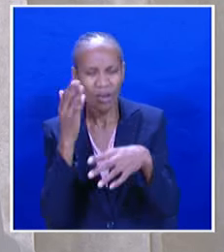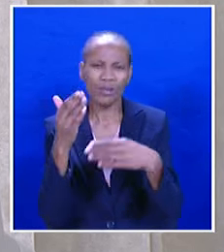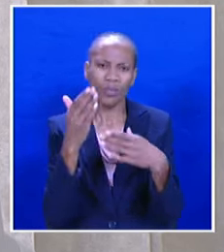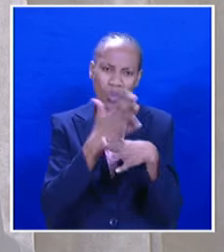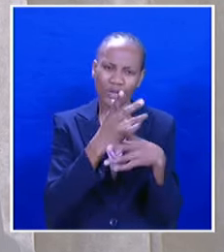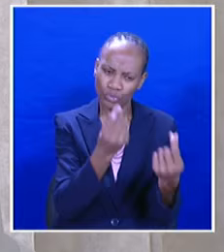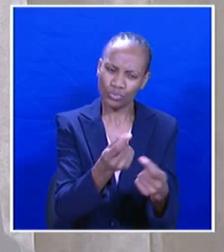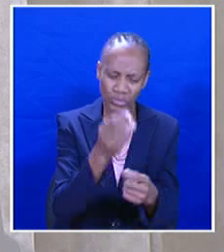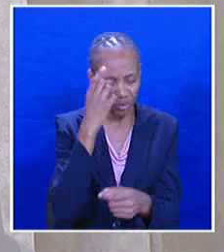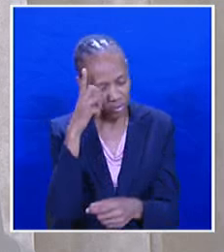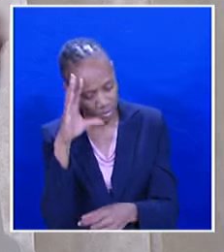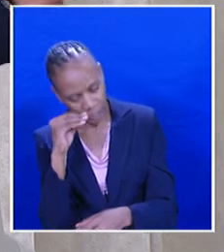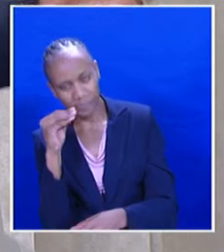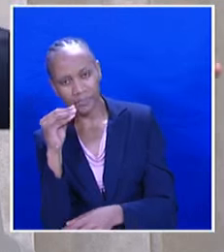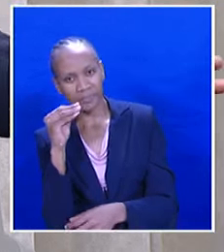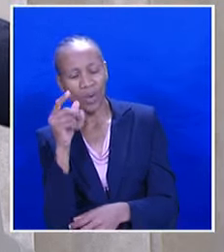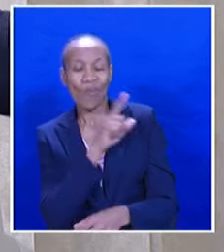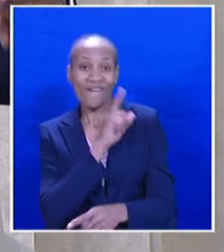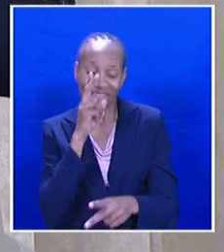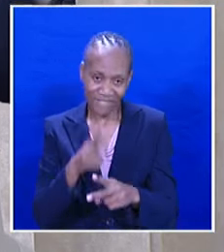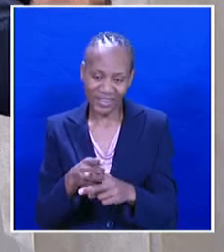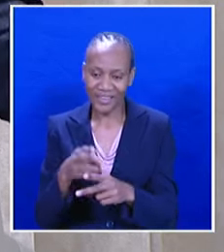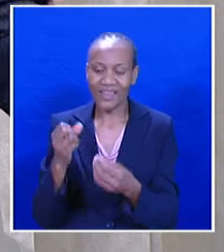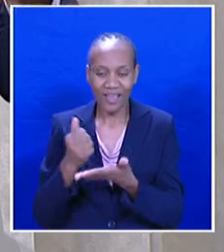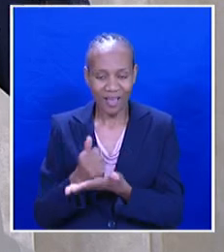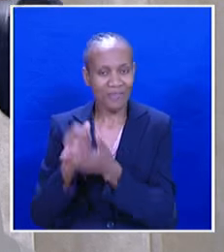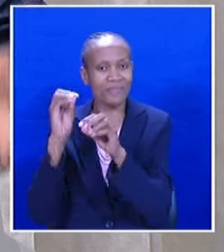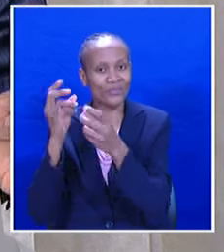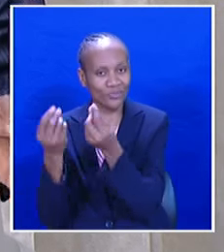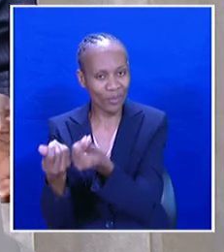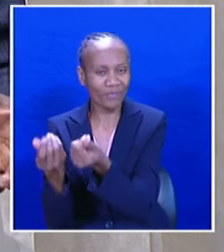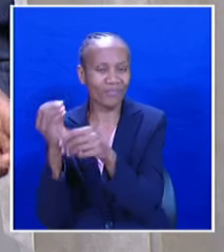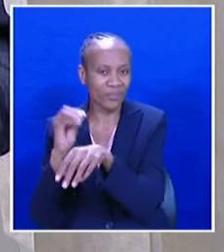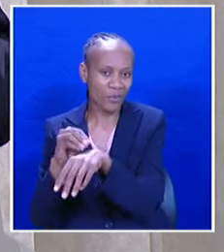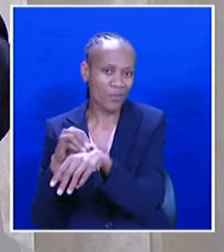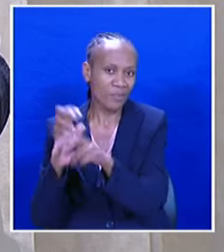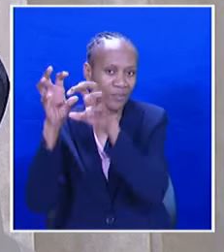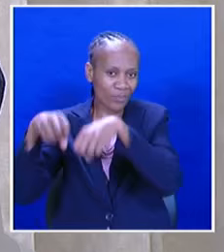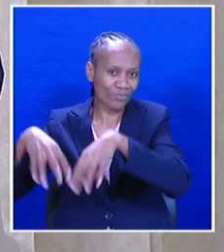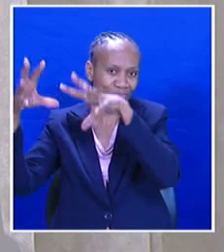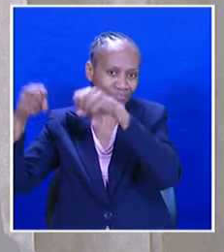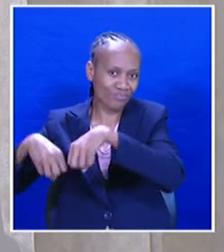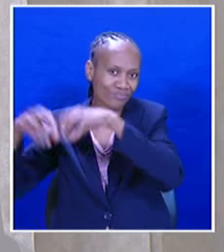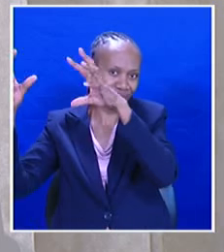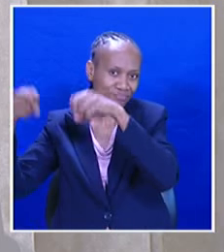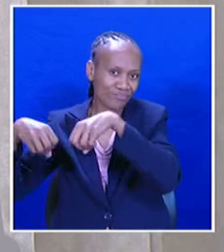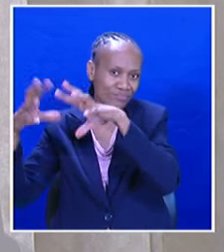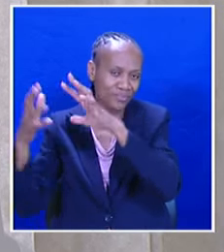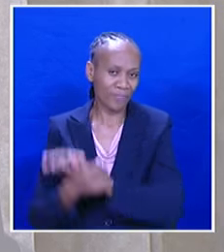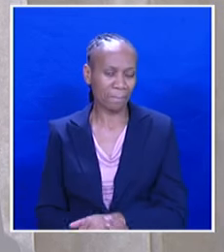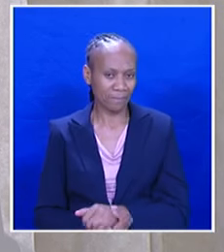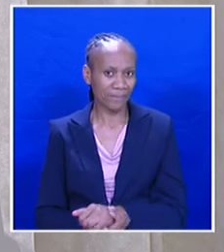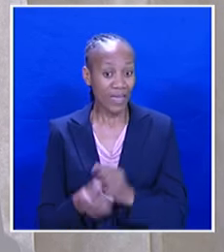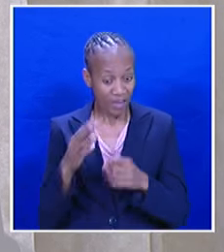resolved. And the fact that they've been deployed to the power stations should be demonstration of the seriousness with